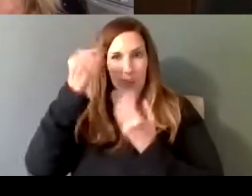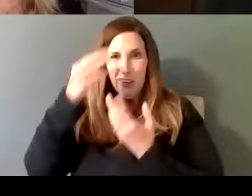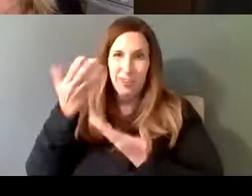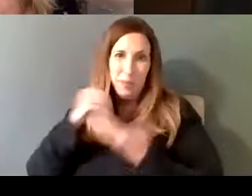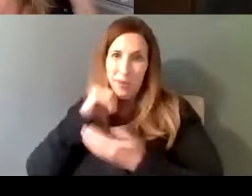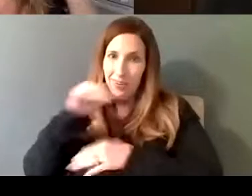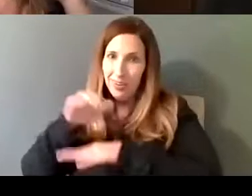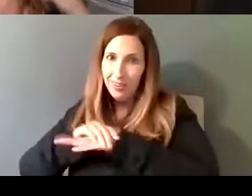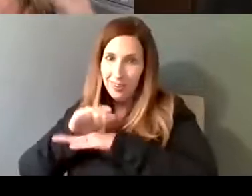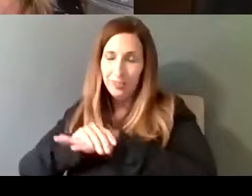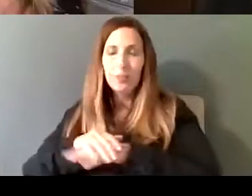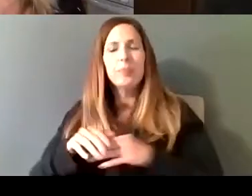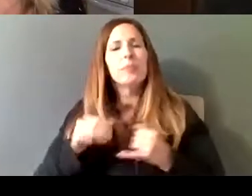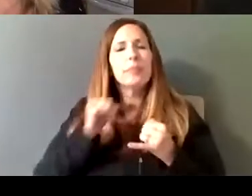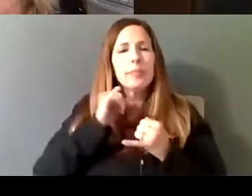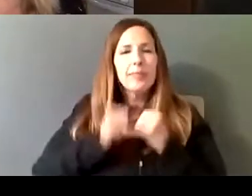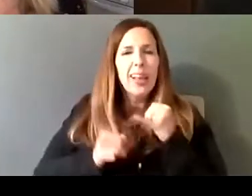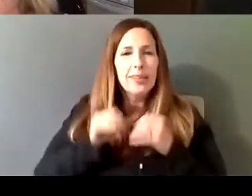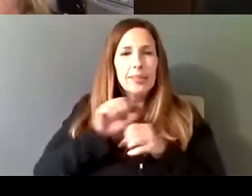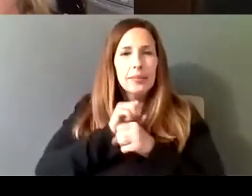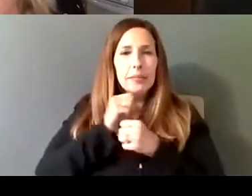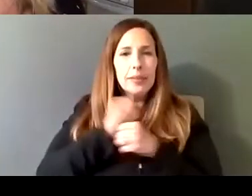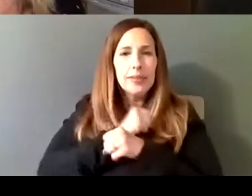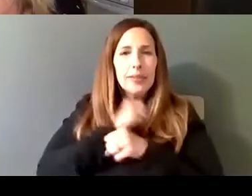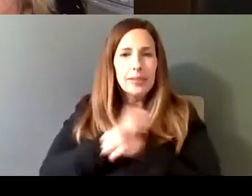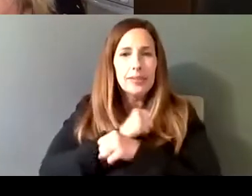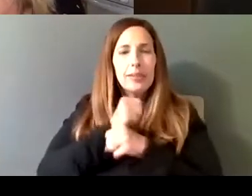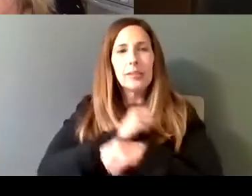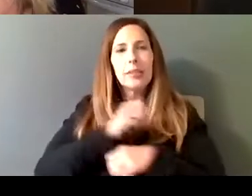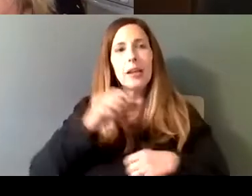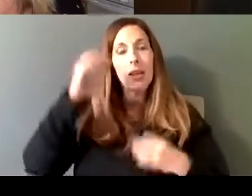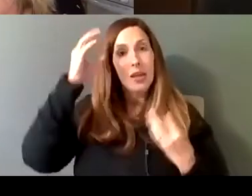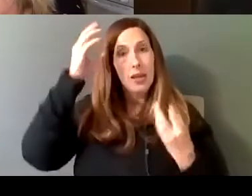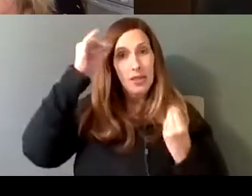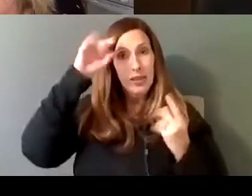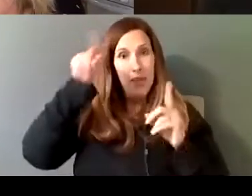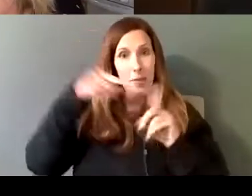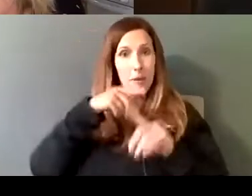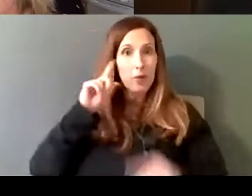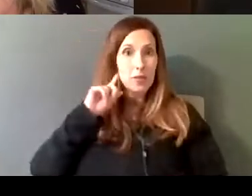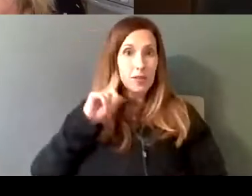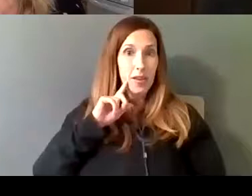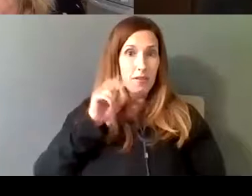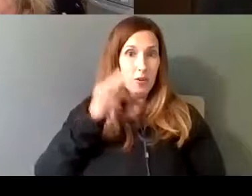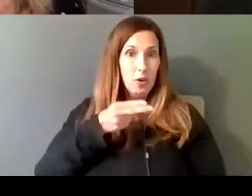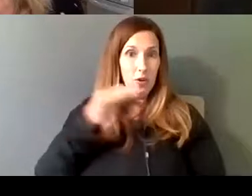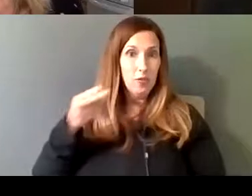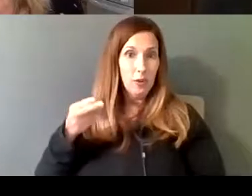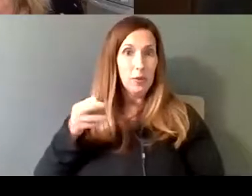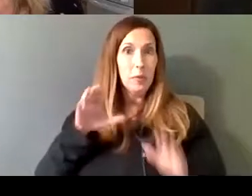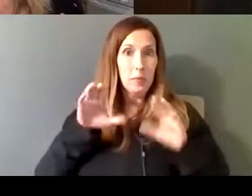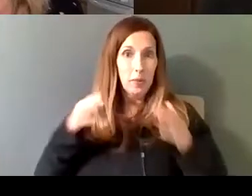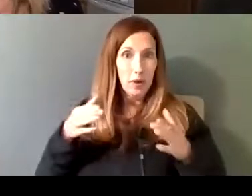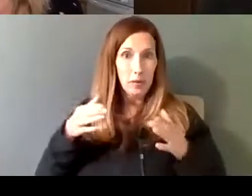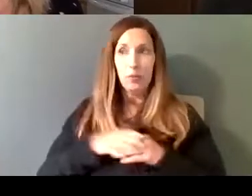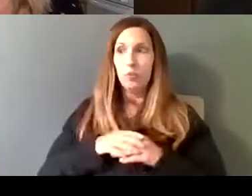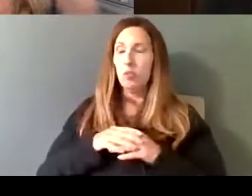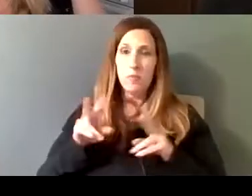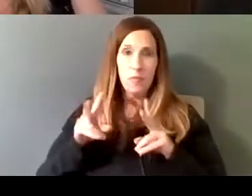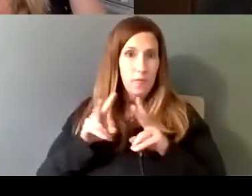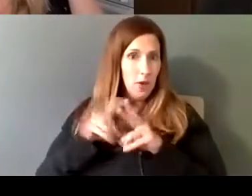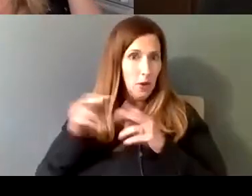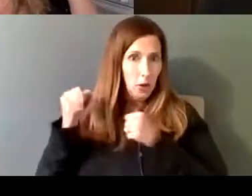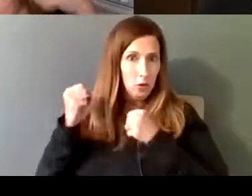that I wanted to bring up was also thinking about the deaf and hard of hearing population. They are very present here